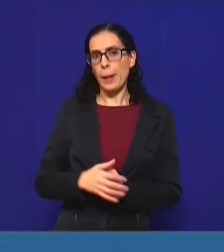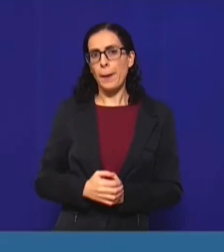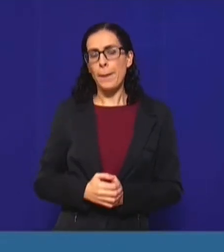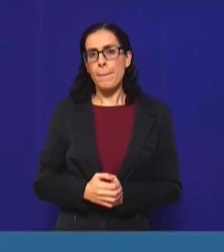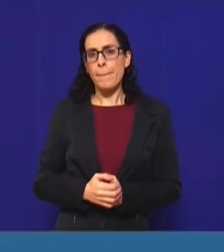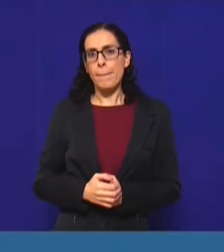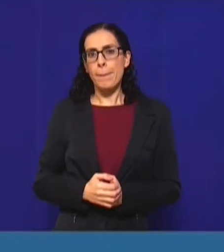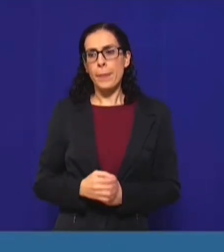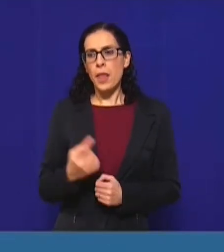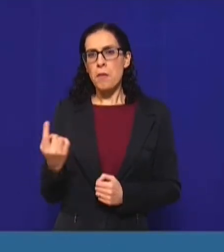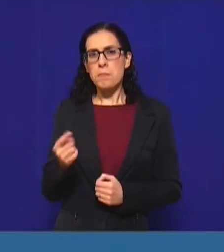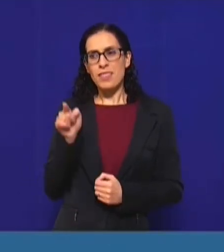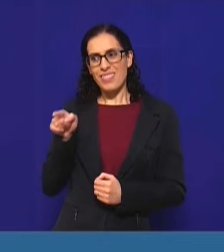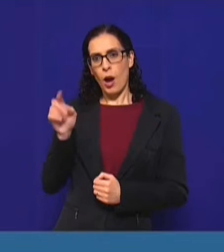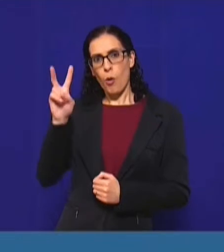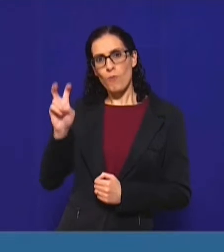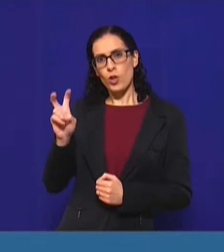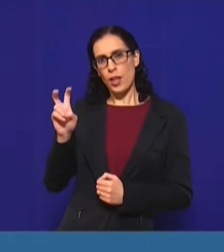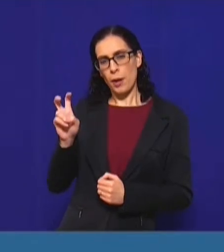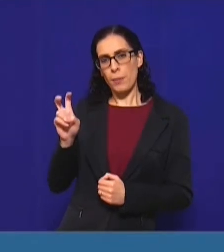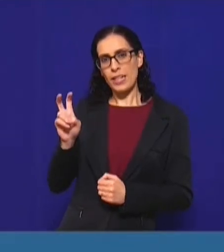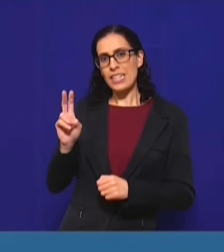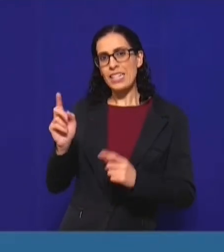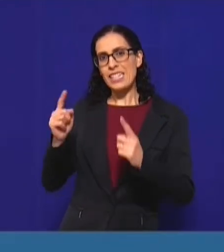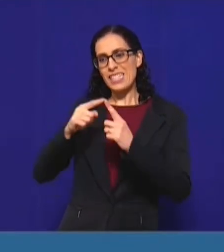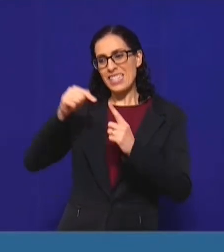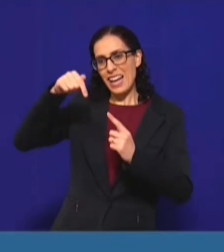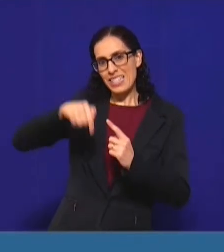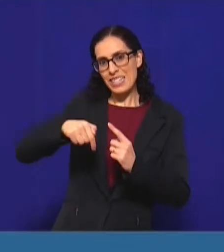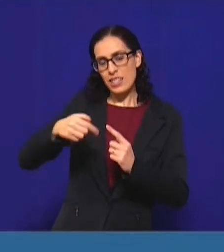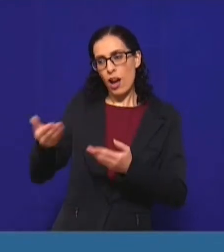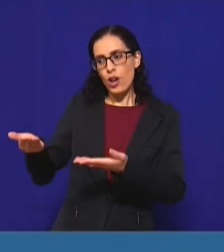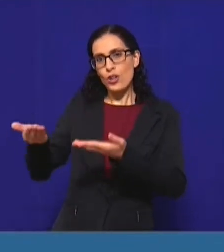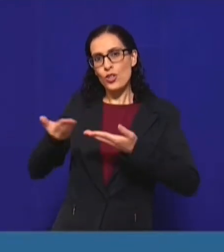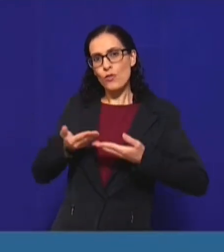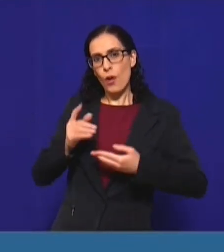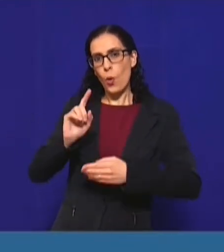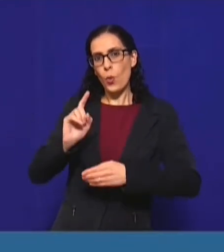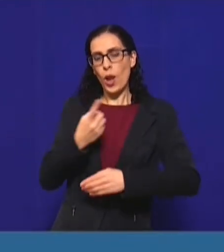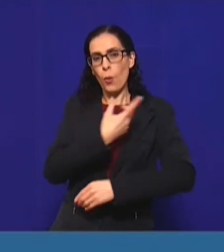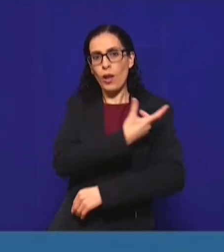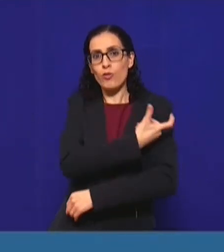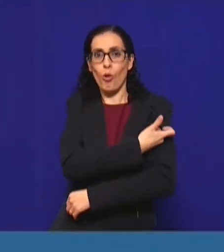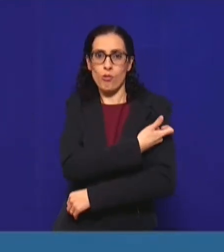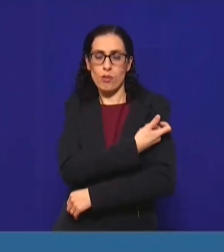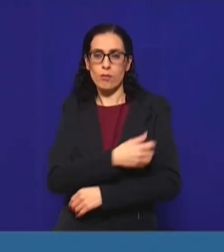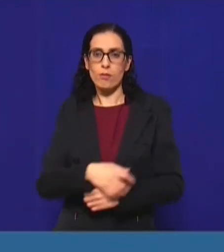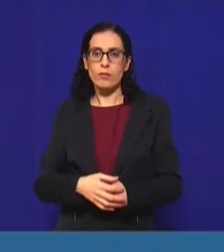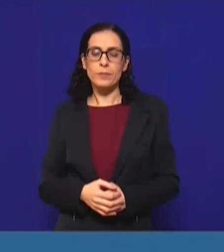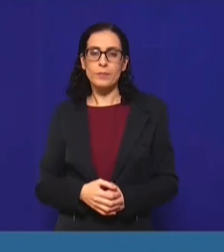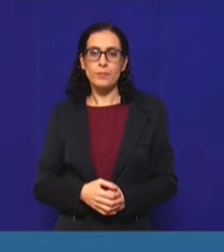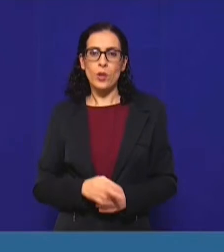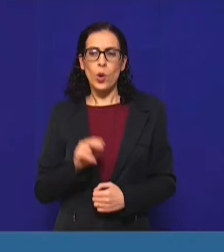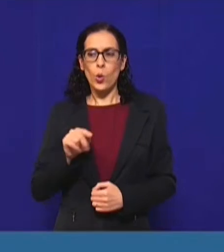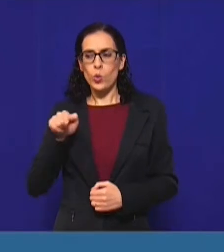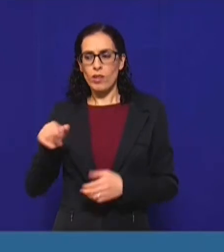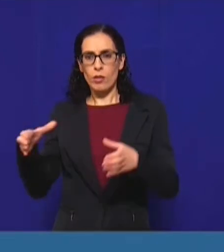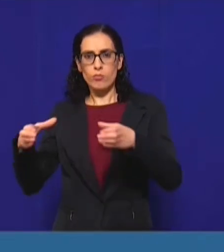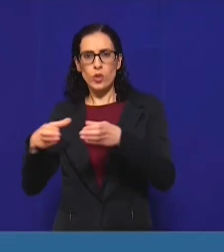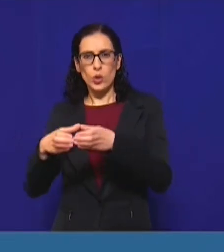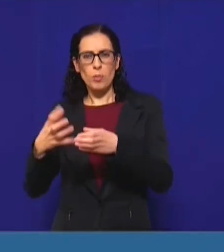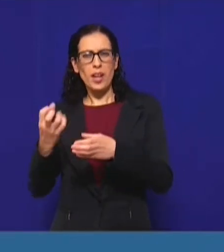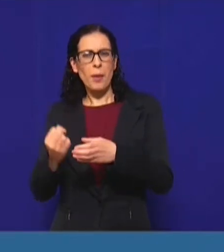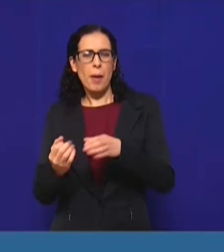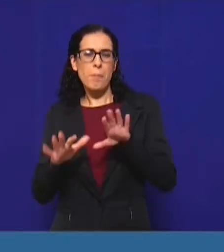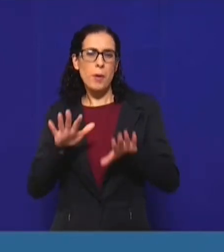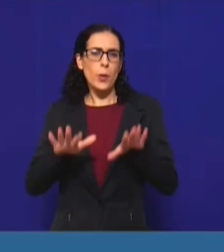Kemm minn dawn il-persuni vulnerabbli s'issa rċevew l-ewwel tilqima, l-ewwel doża u dan il-grupp kemm hemm nies